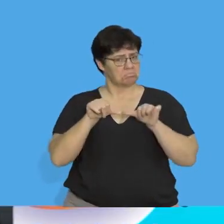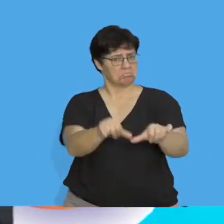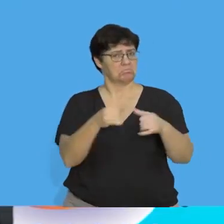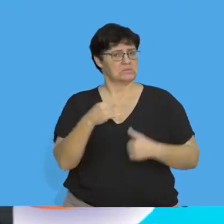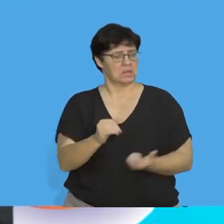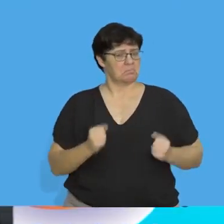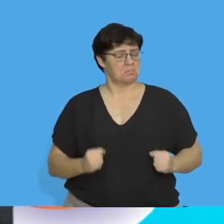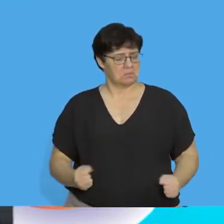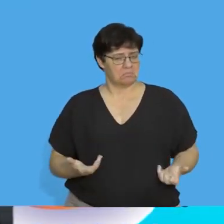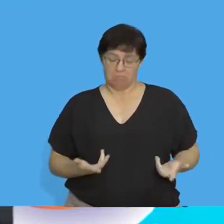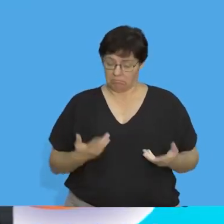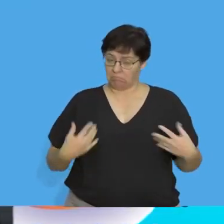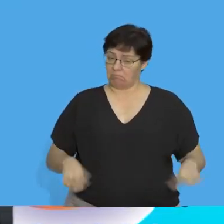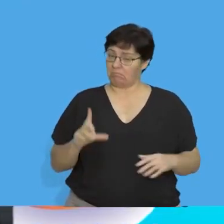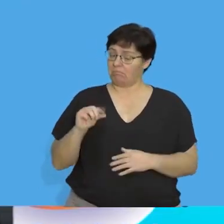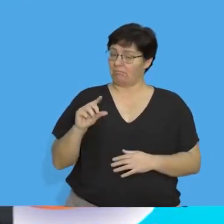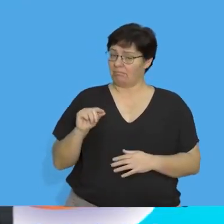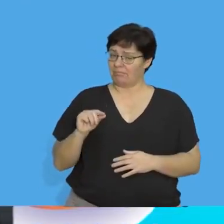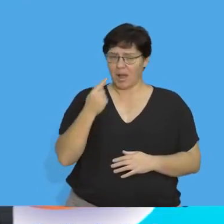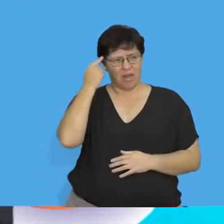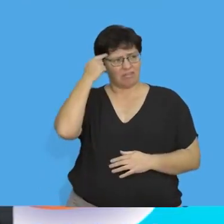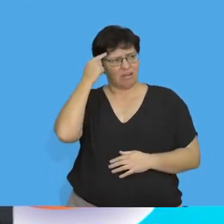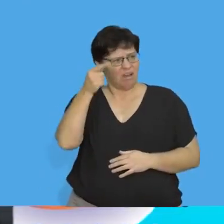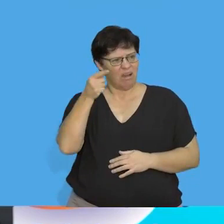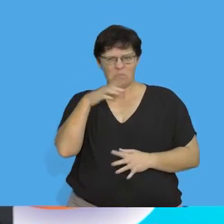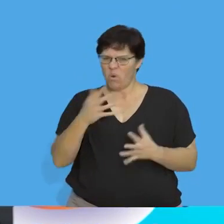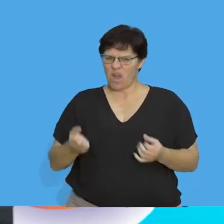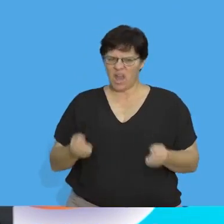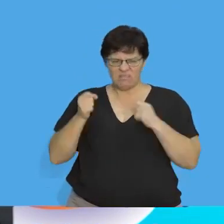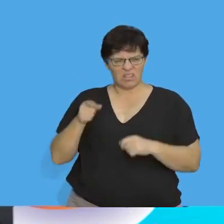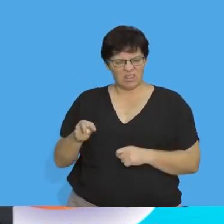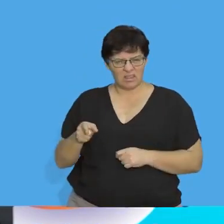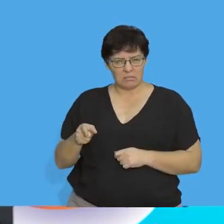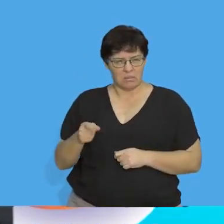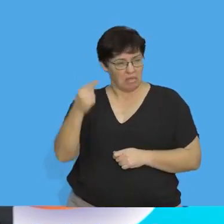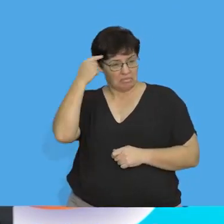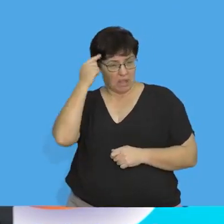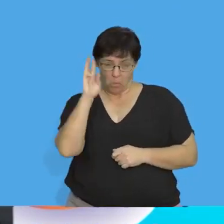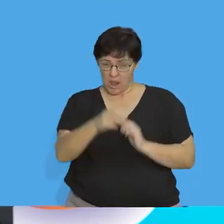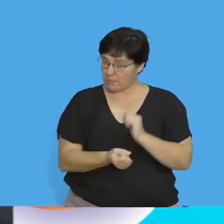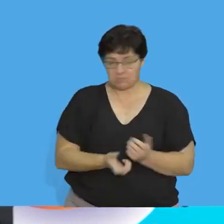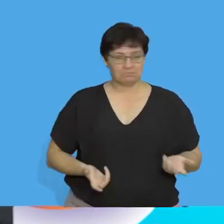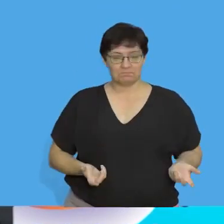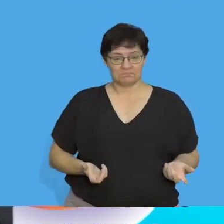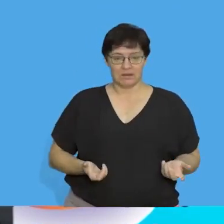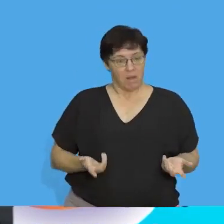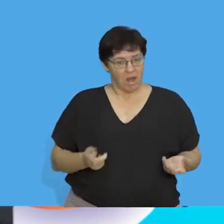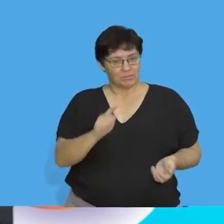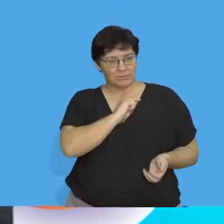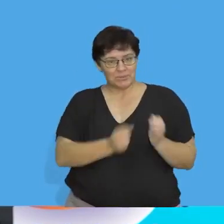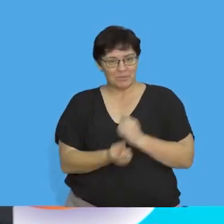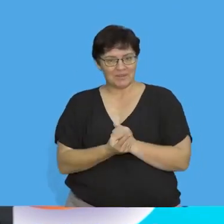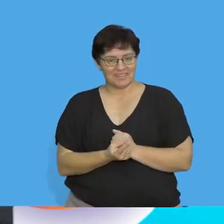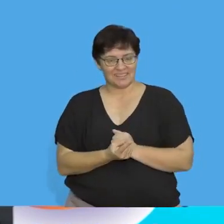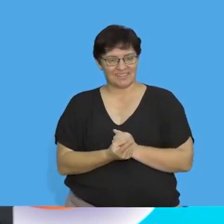quite amazing. You might have not selected that as part of your hypothesis, but whatever it is,